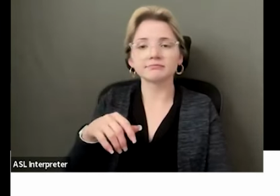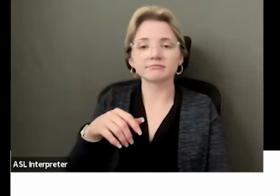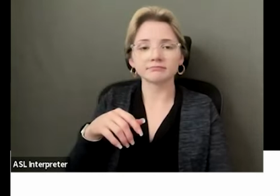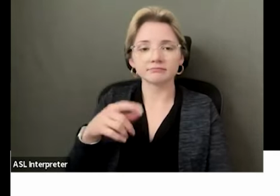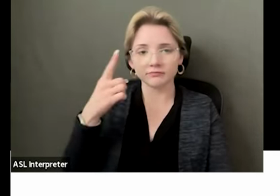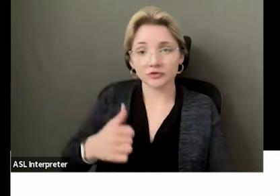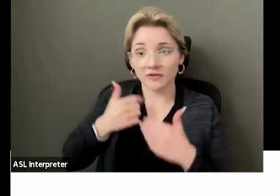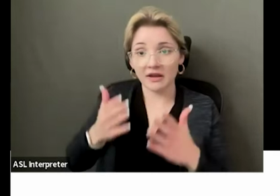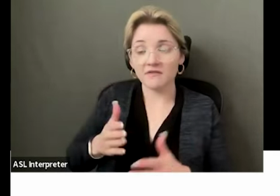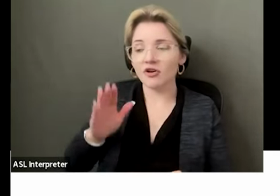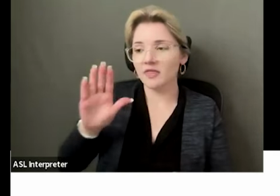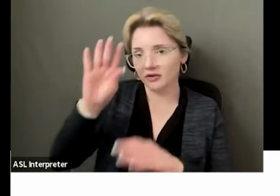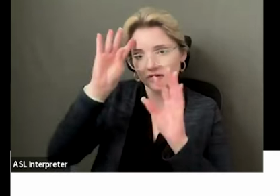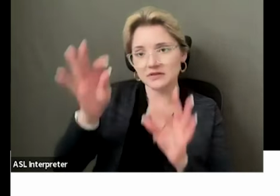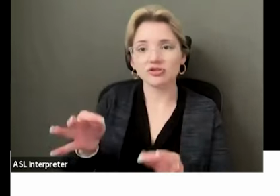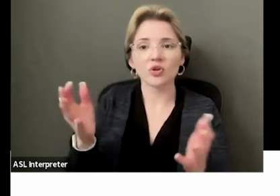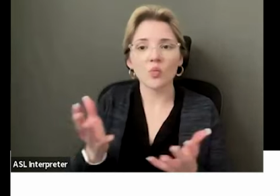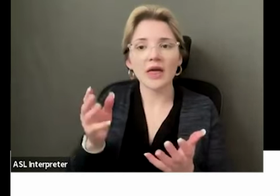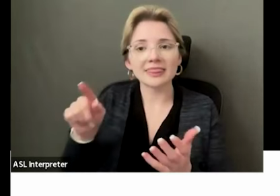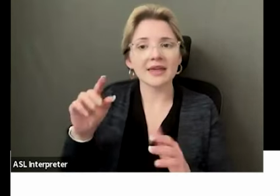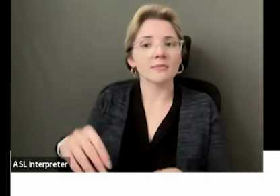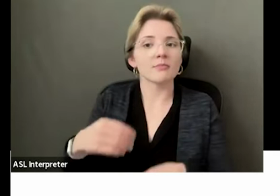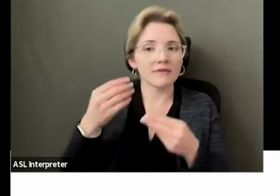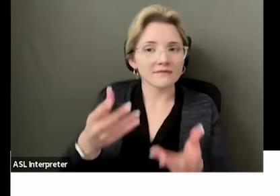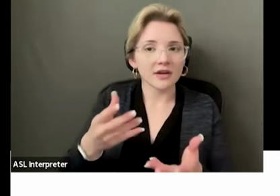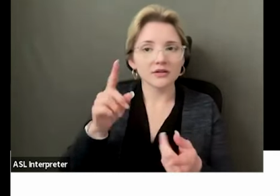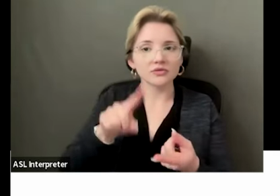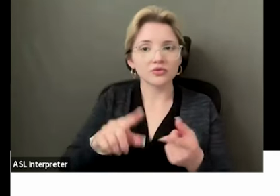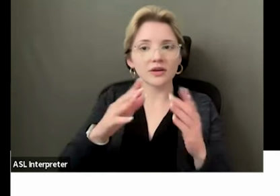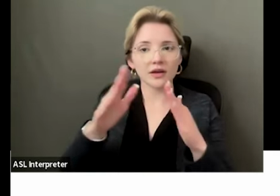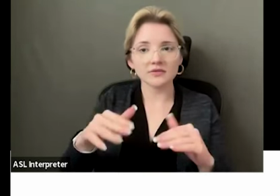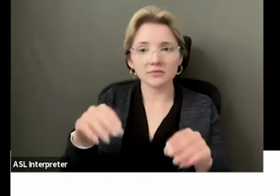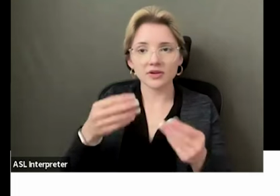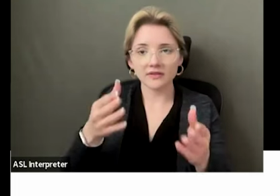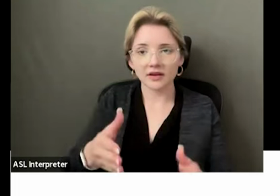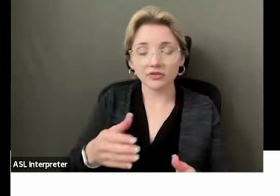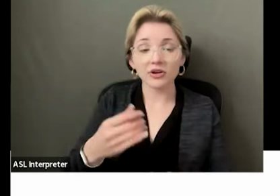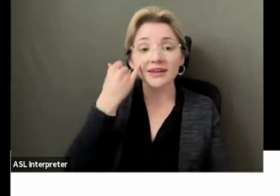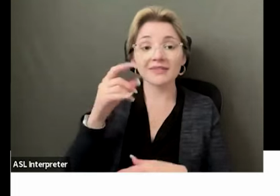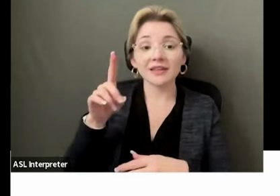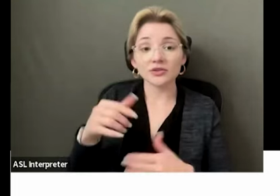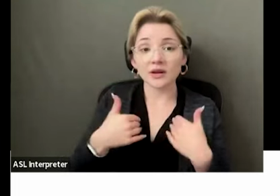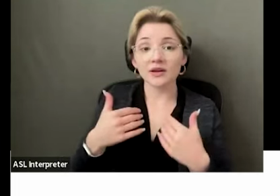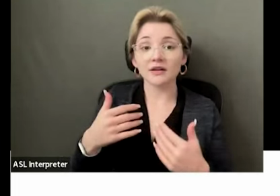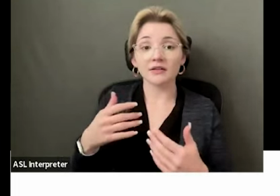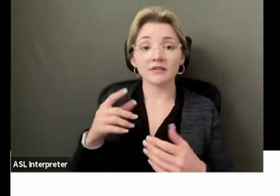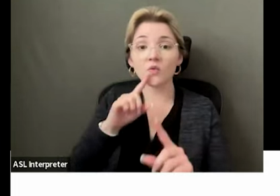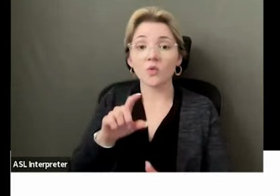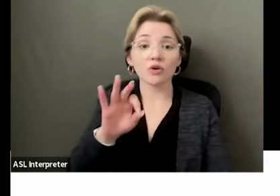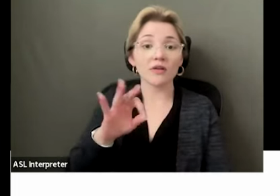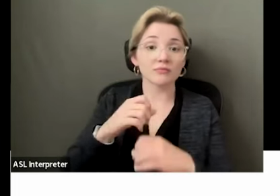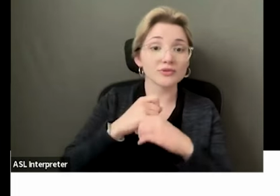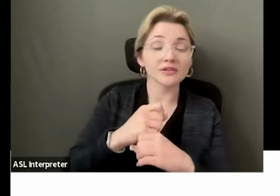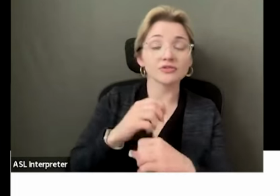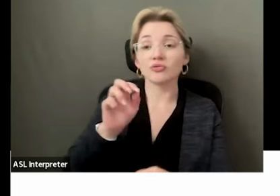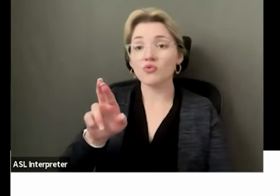they provide to their housing provider. So if they do have an order of protection, or if they do have a police report and they want